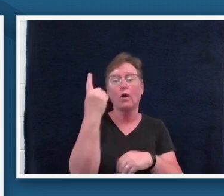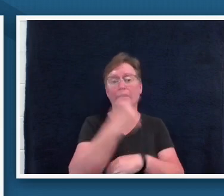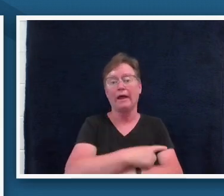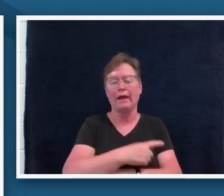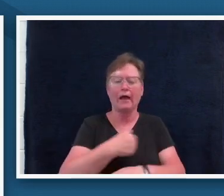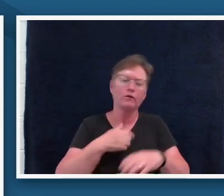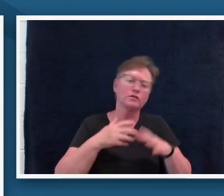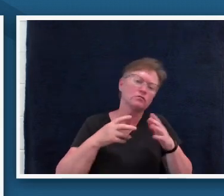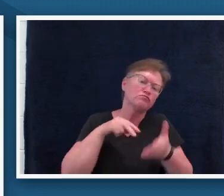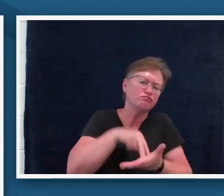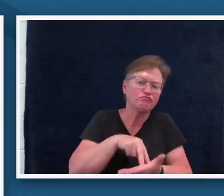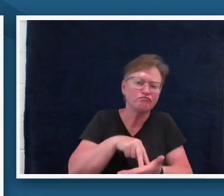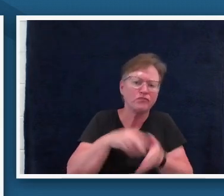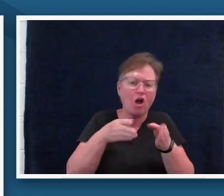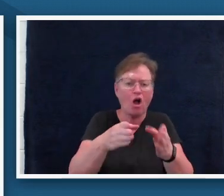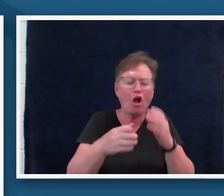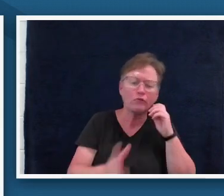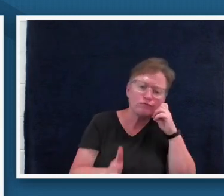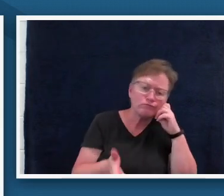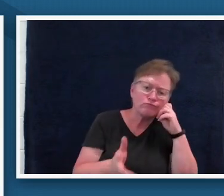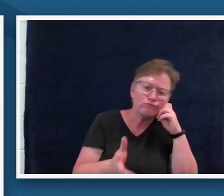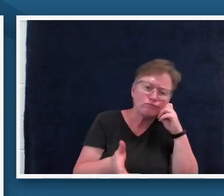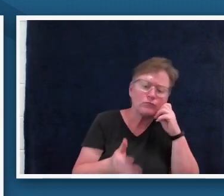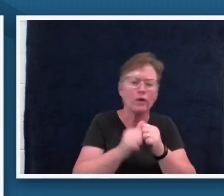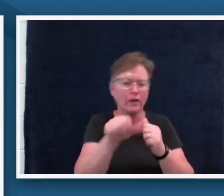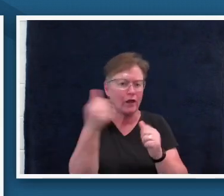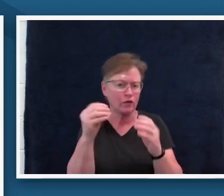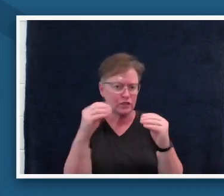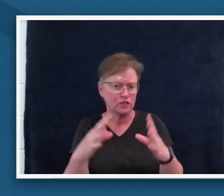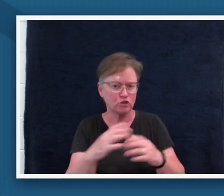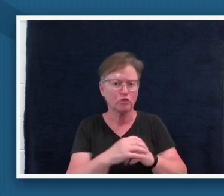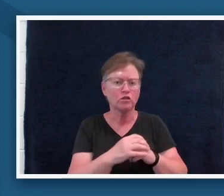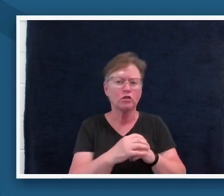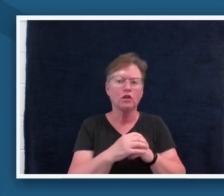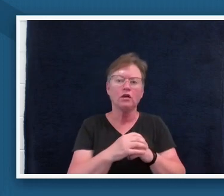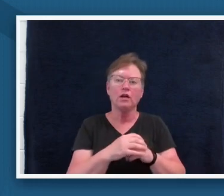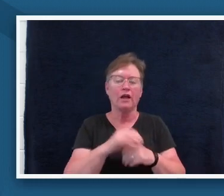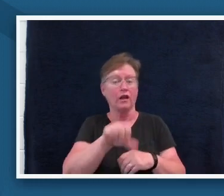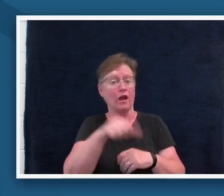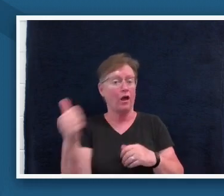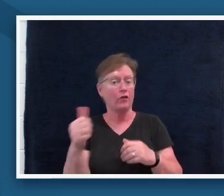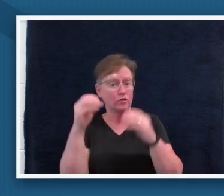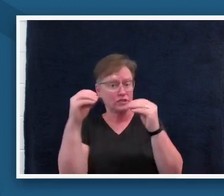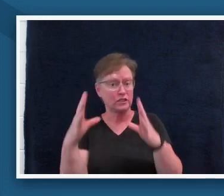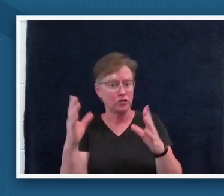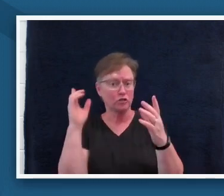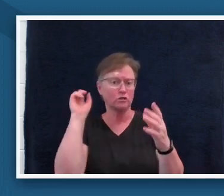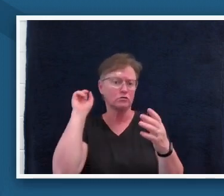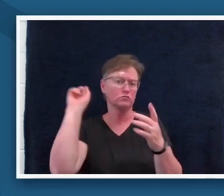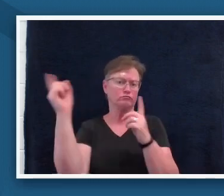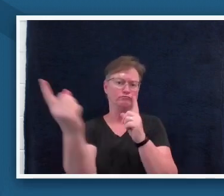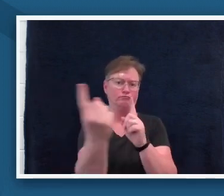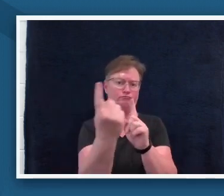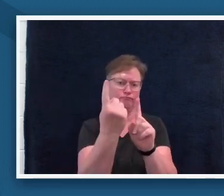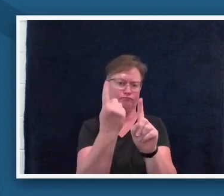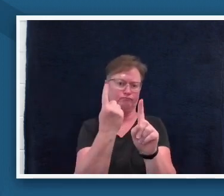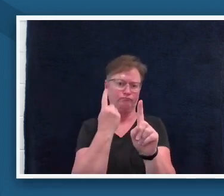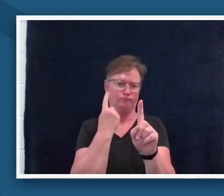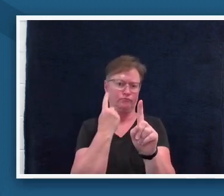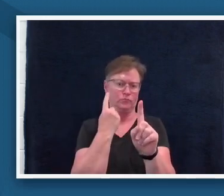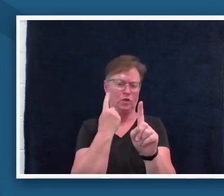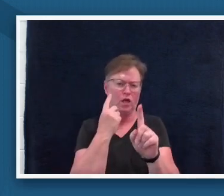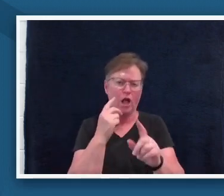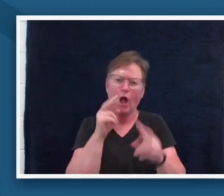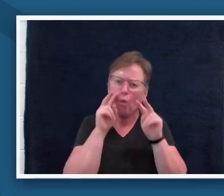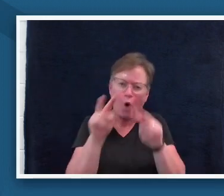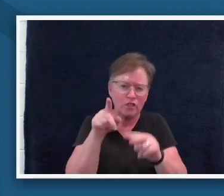partner, and a first grade teacher came by, Miss Melissa. And I watched her lean in close, and she was